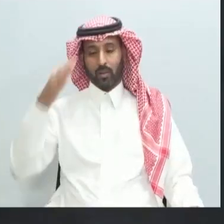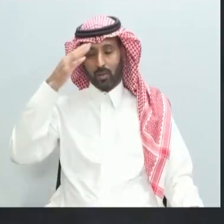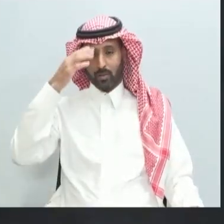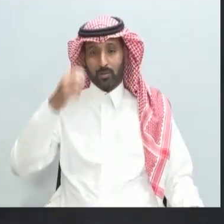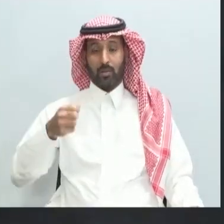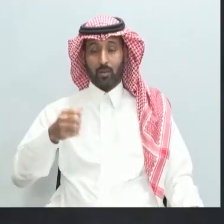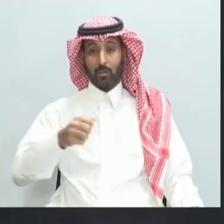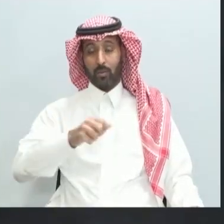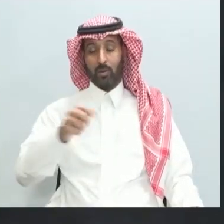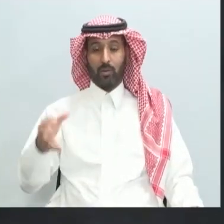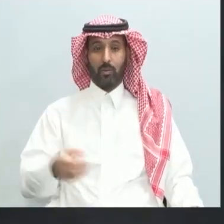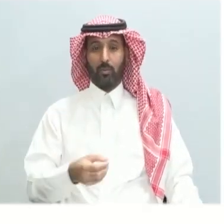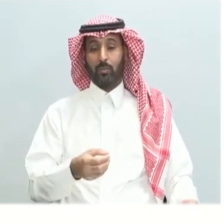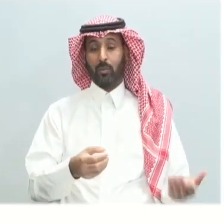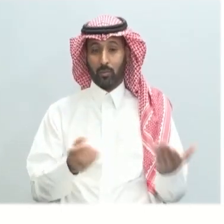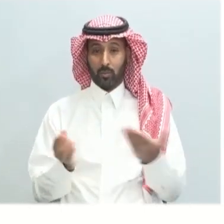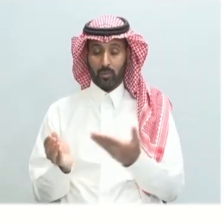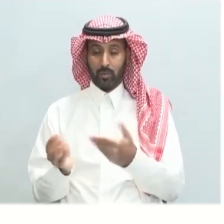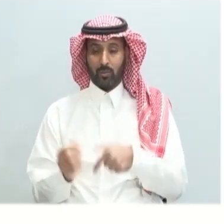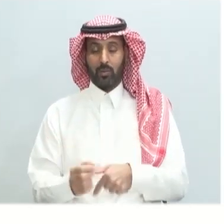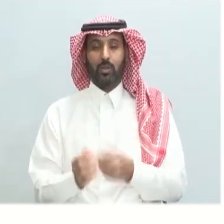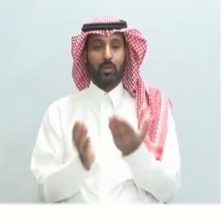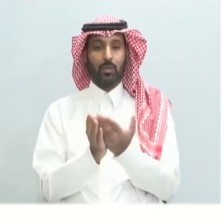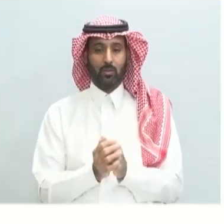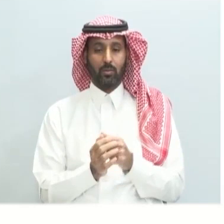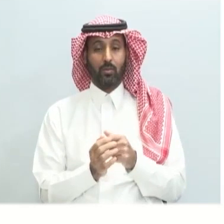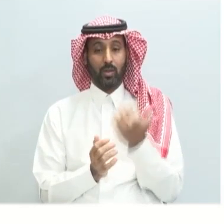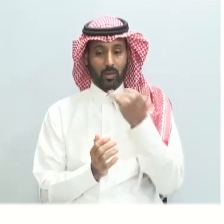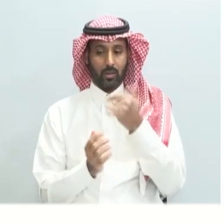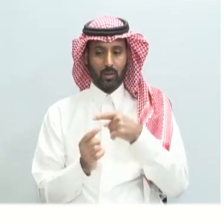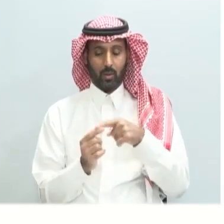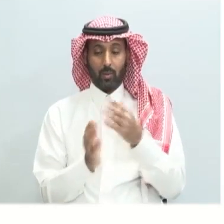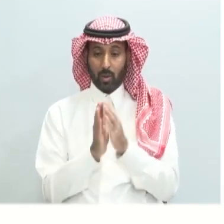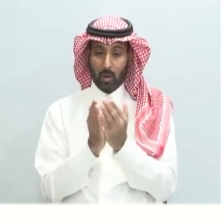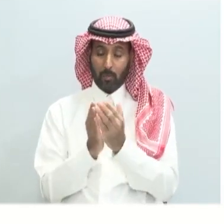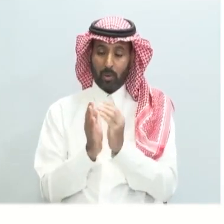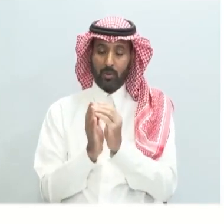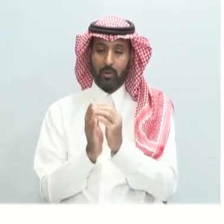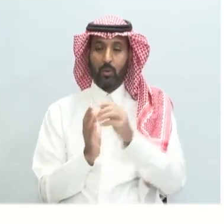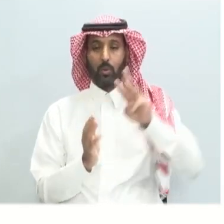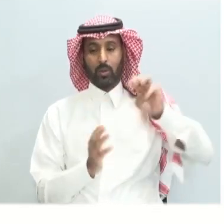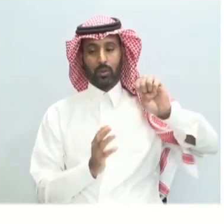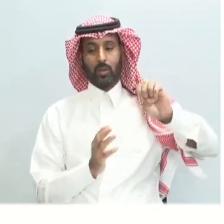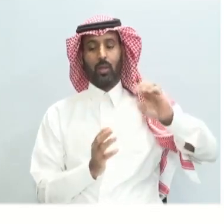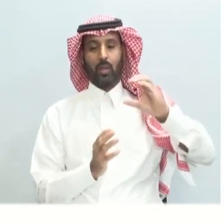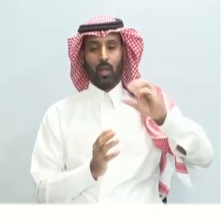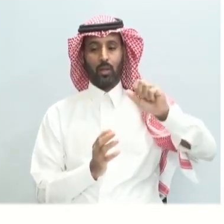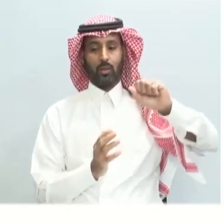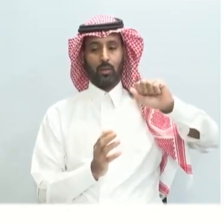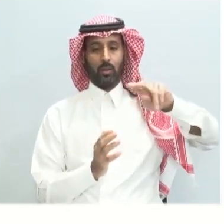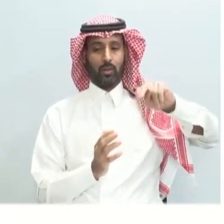Assalamu alaikum wa rahmatullahi wa barakatuh. Welcome everyone in today's class. Our textbook is weekend 3 and